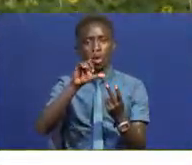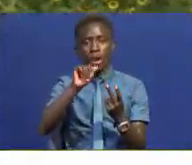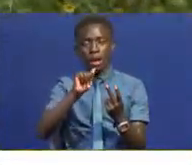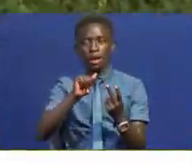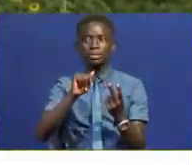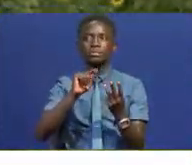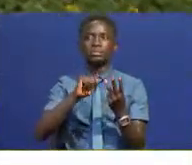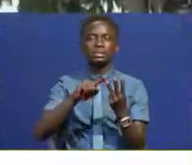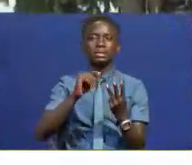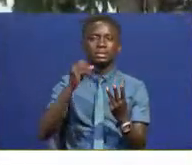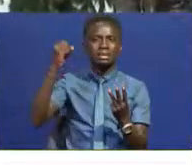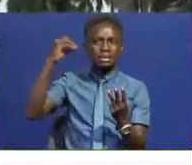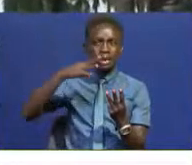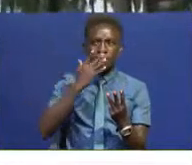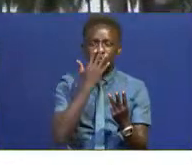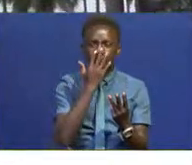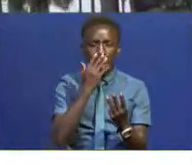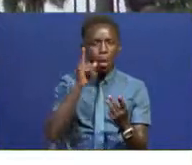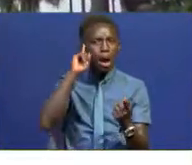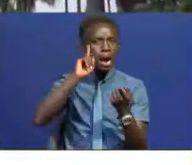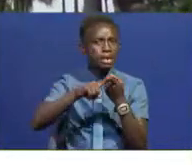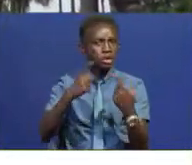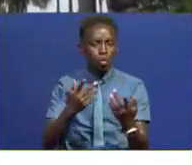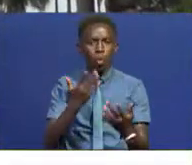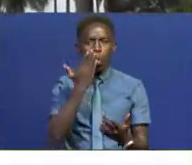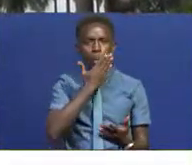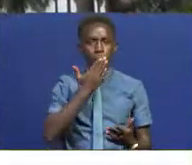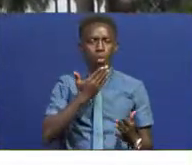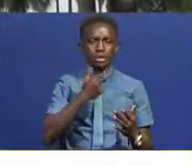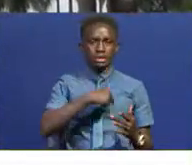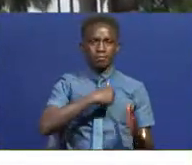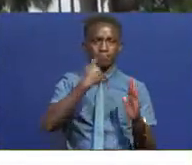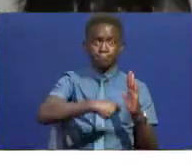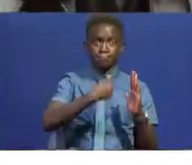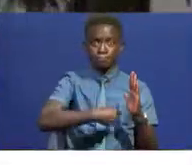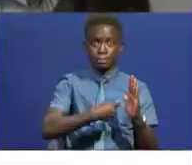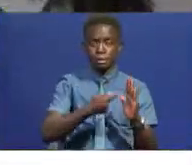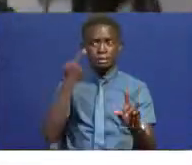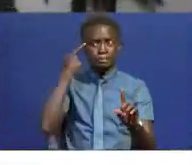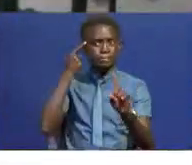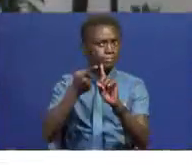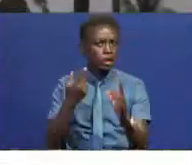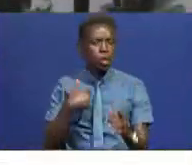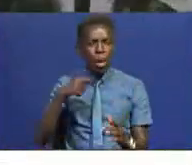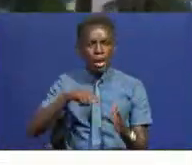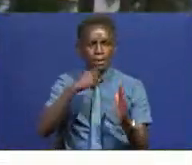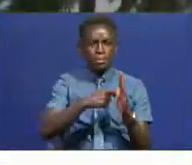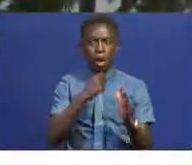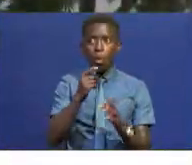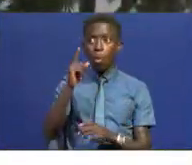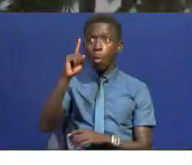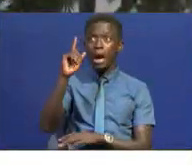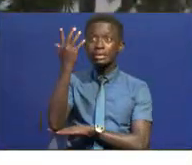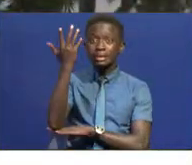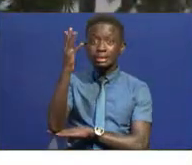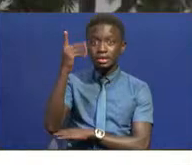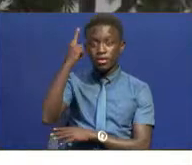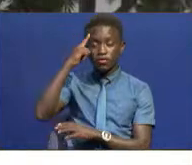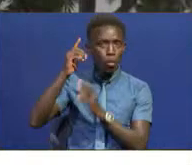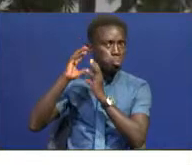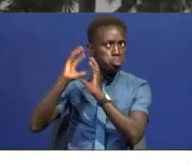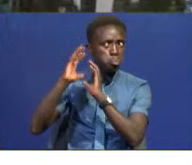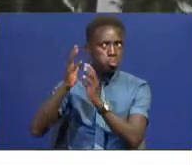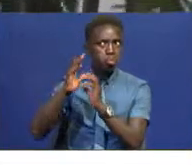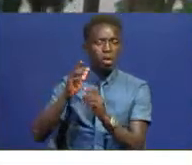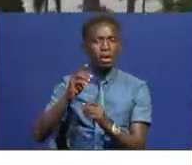increase edible oils production. For coconut, the target is to increase productivity of a single coconut tree from the current 35 nuts